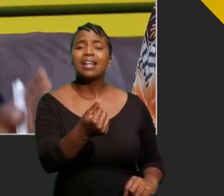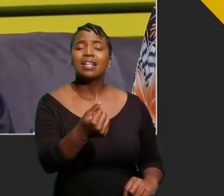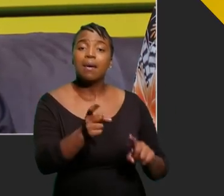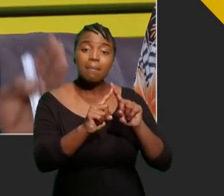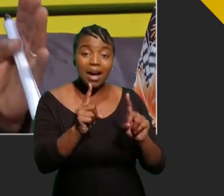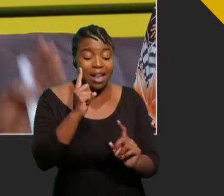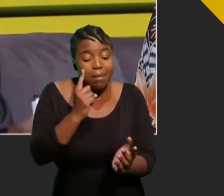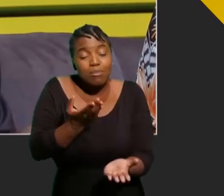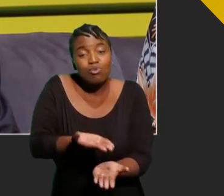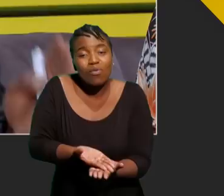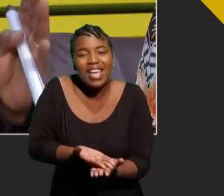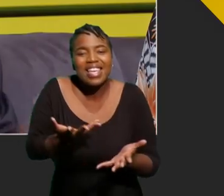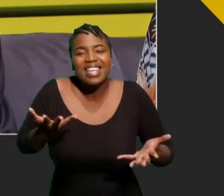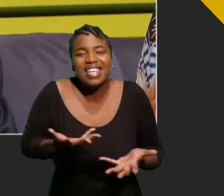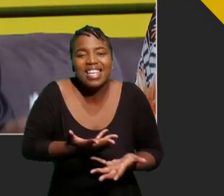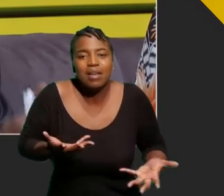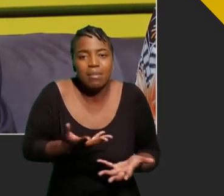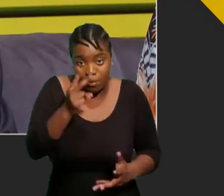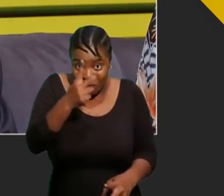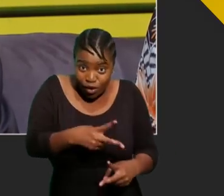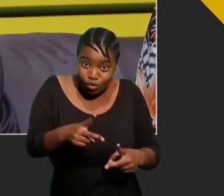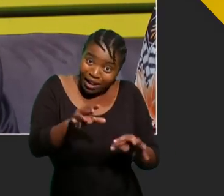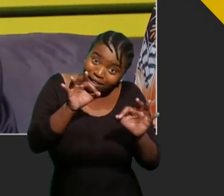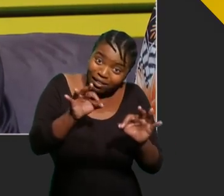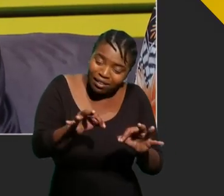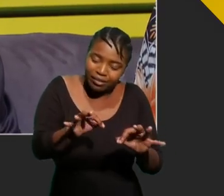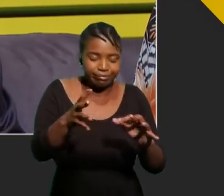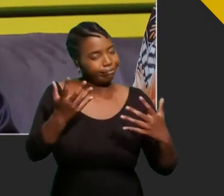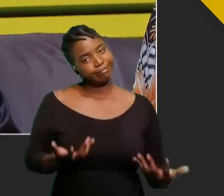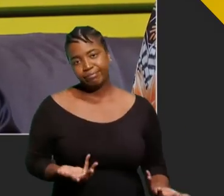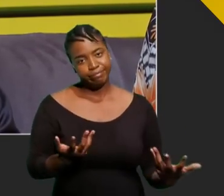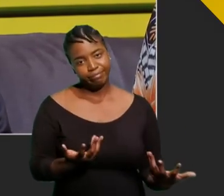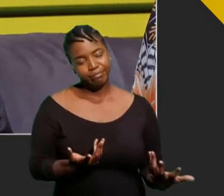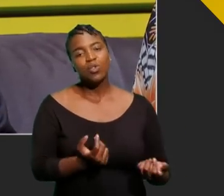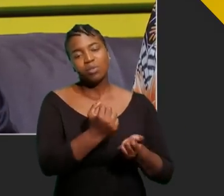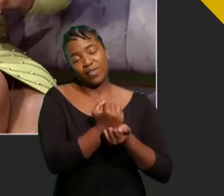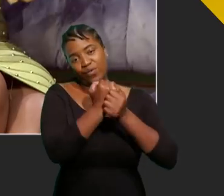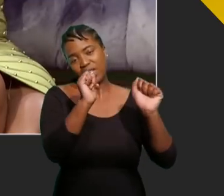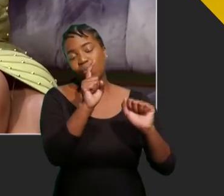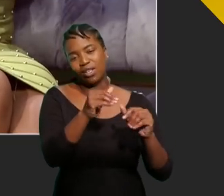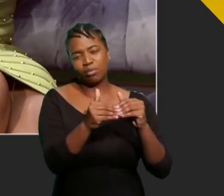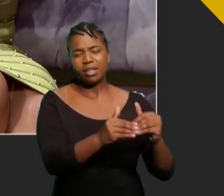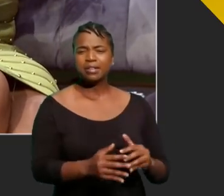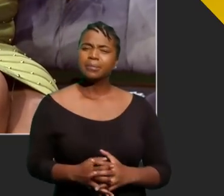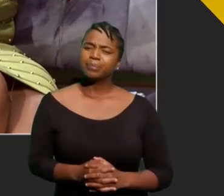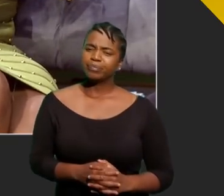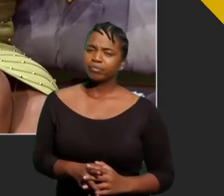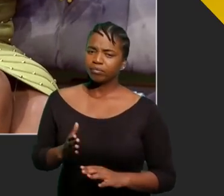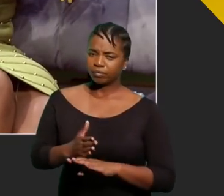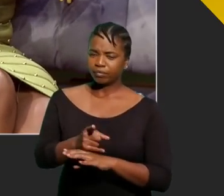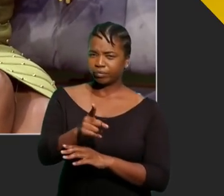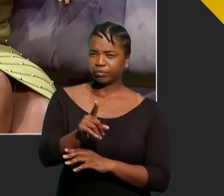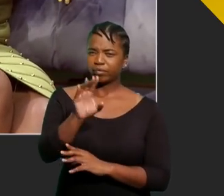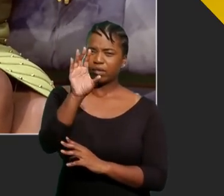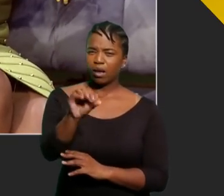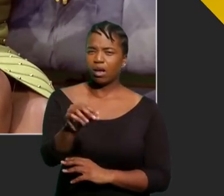is not presented properly, professionally, solidly, those very people are going to walk. So we've got to be careful. Before we bring in Sesna Lady, I just want to